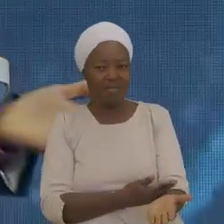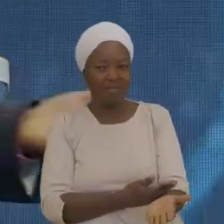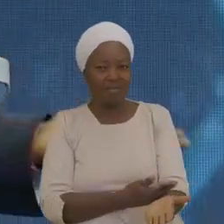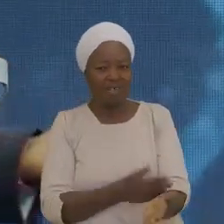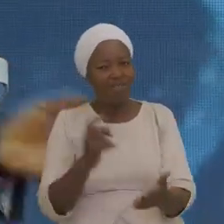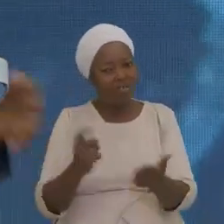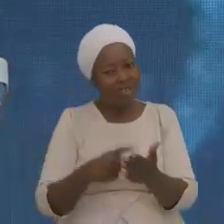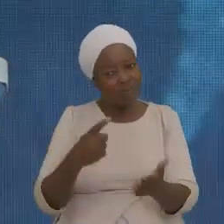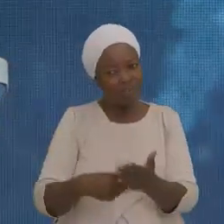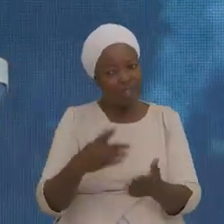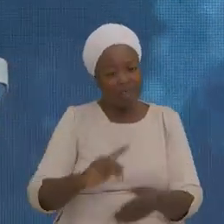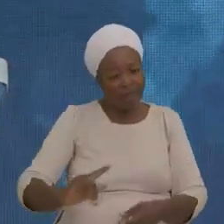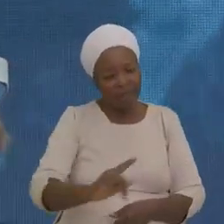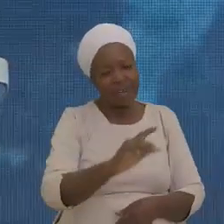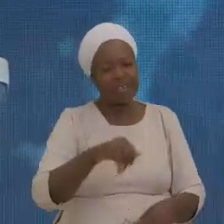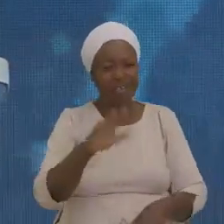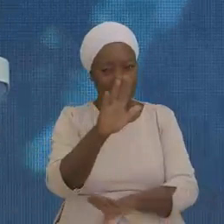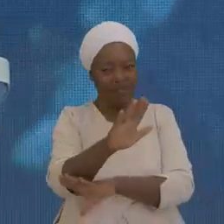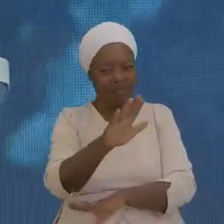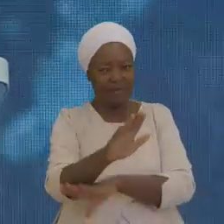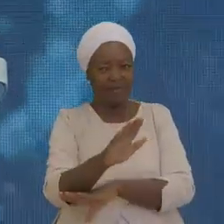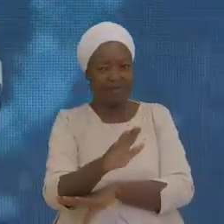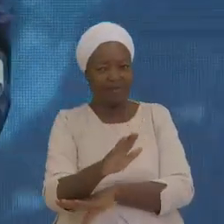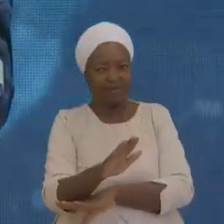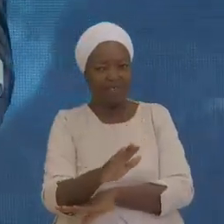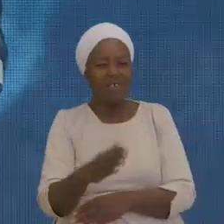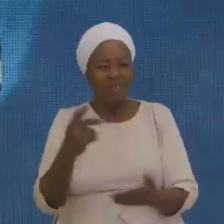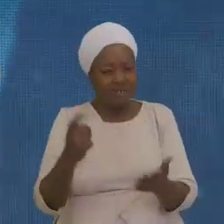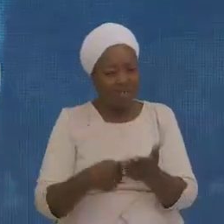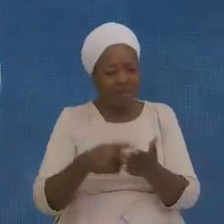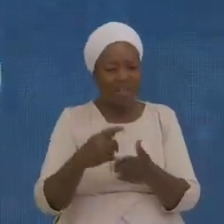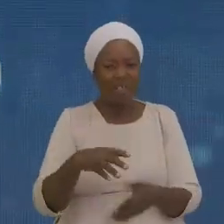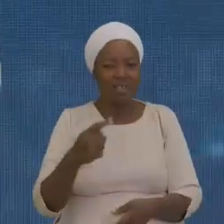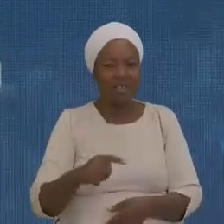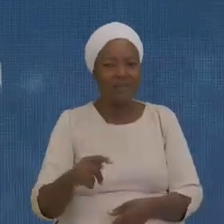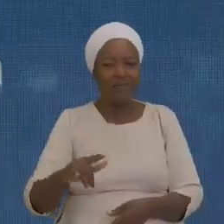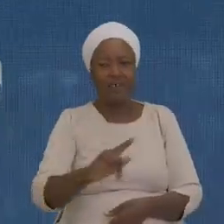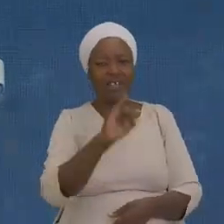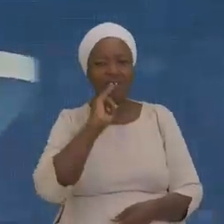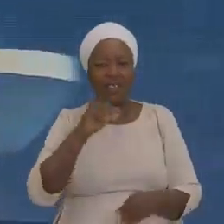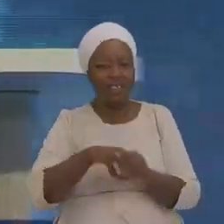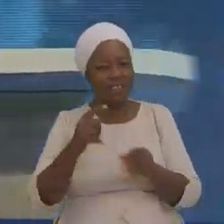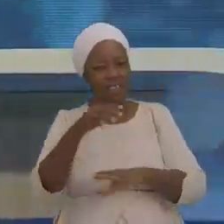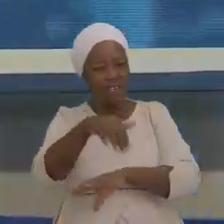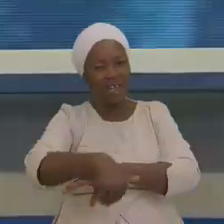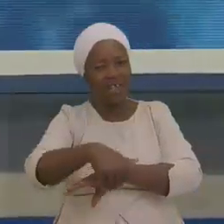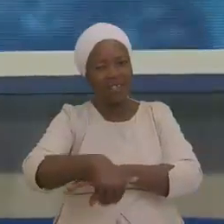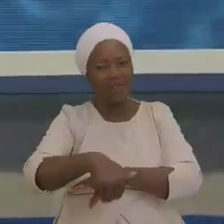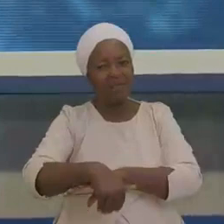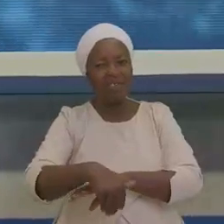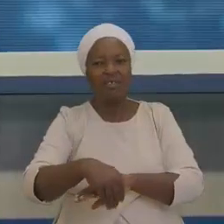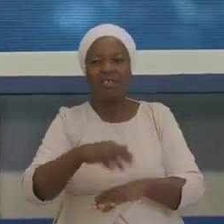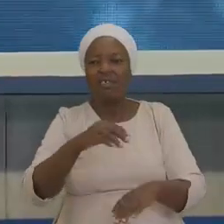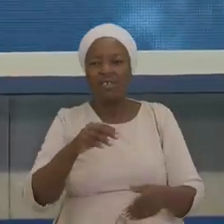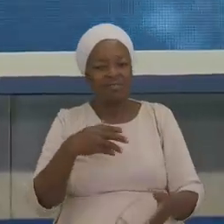Sometimes the flight is in the evening. Sometimes the flight is in the night. Doesn't